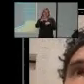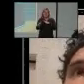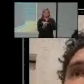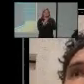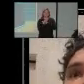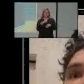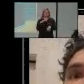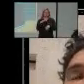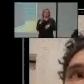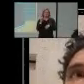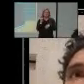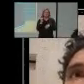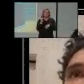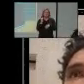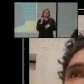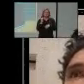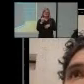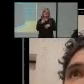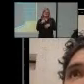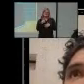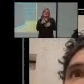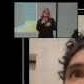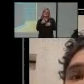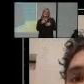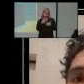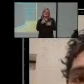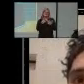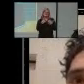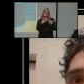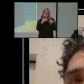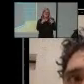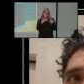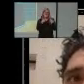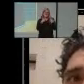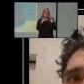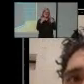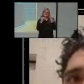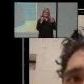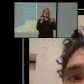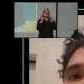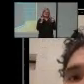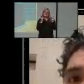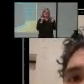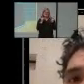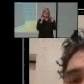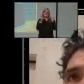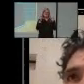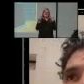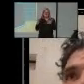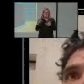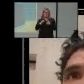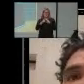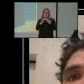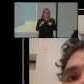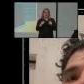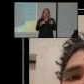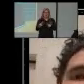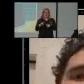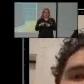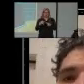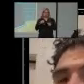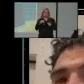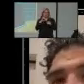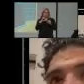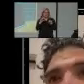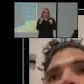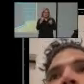morning. I, you know, I had a conflict. When they attacked me, I didn't know